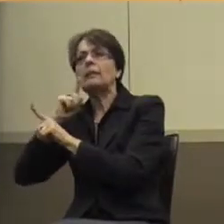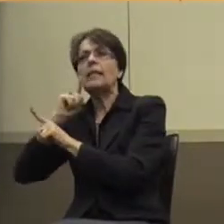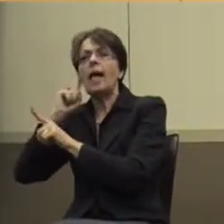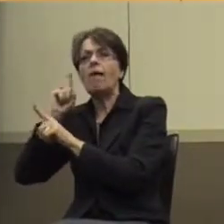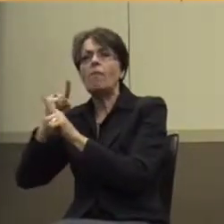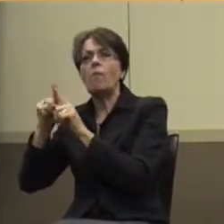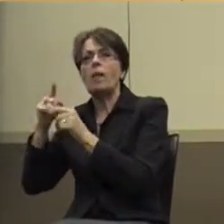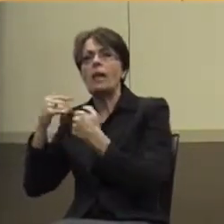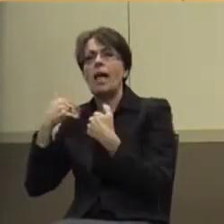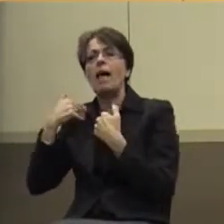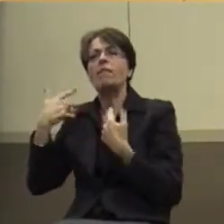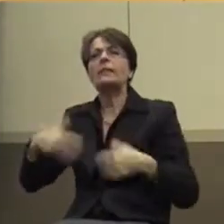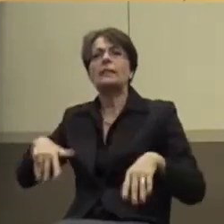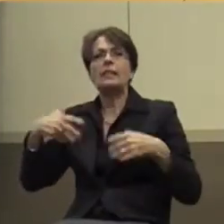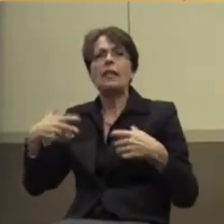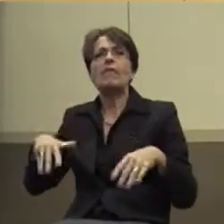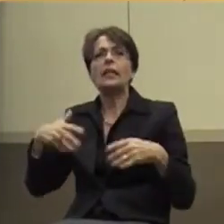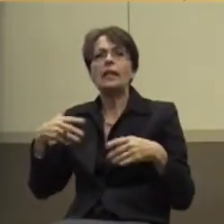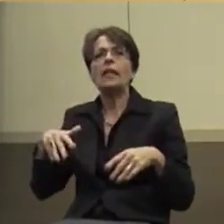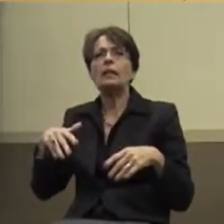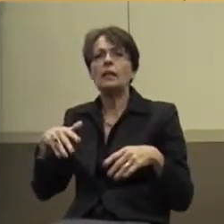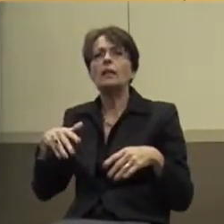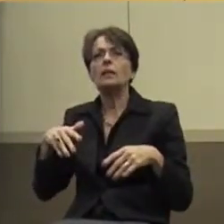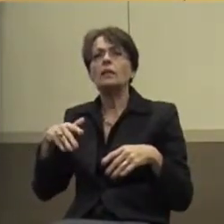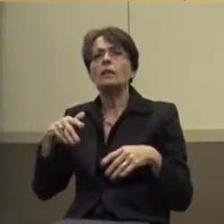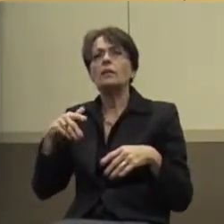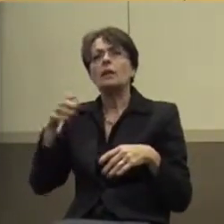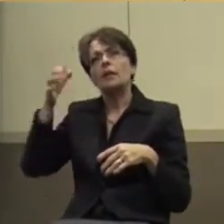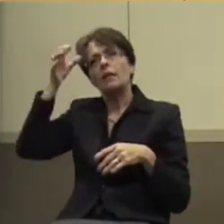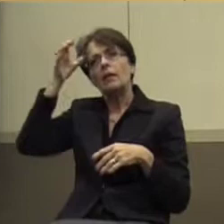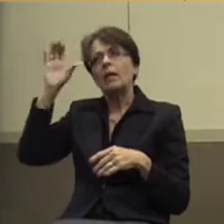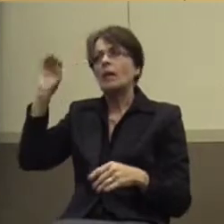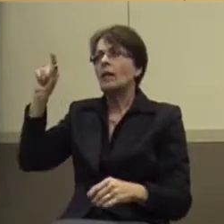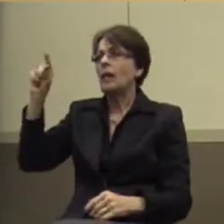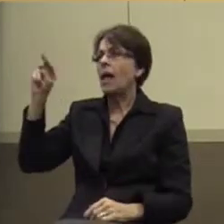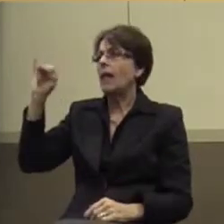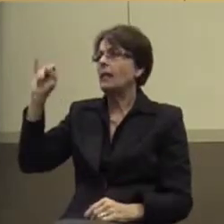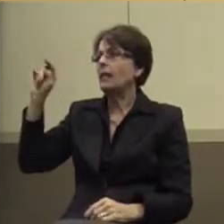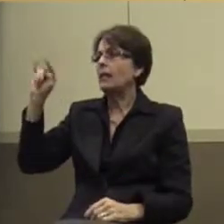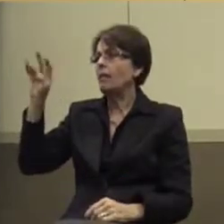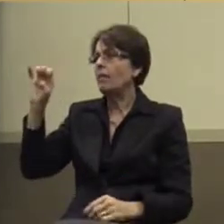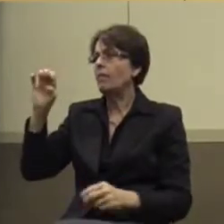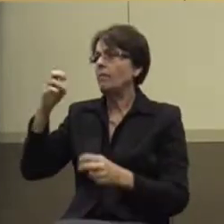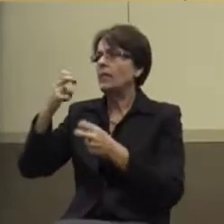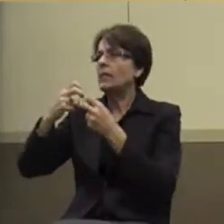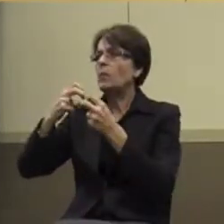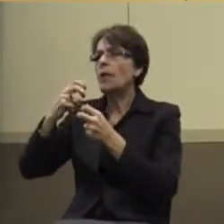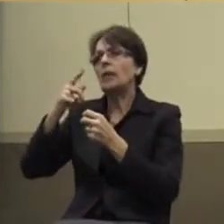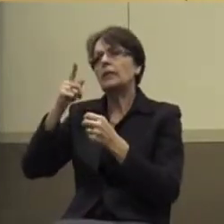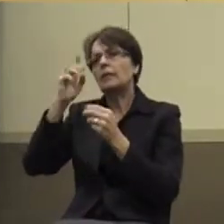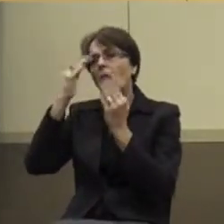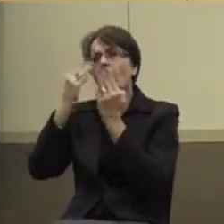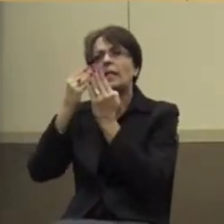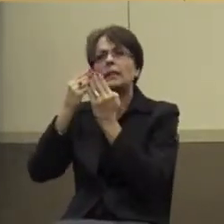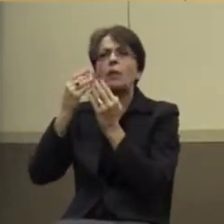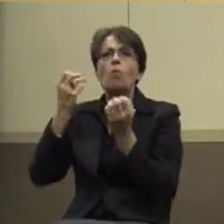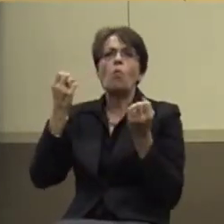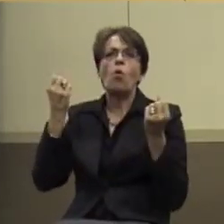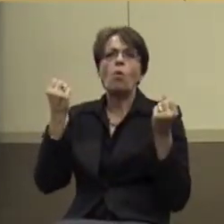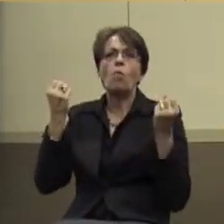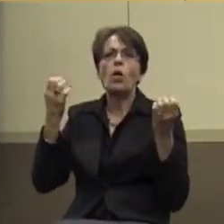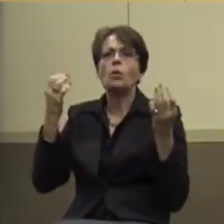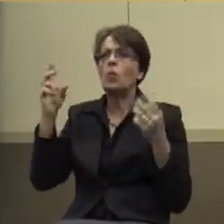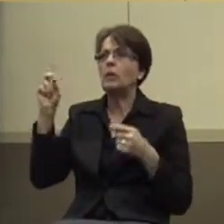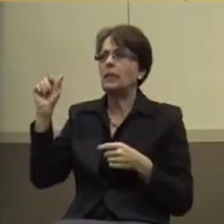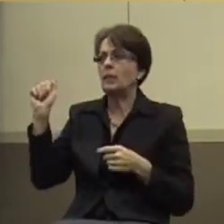significant either cognitive disabilities or autism or multiple disabilities are in this same